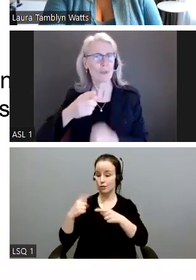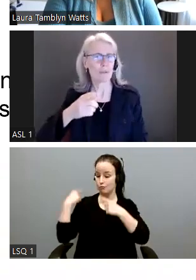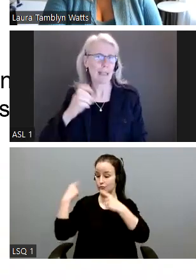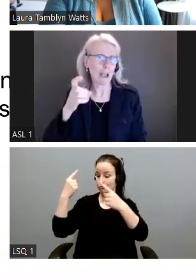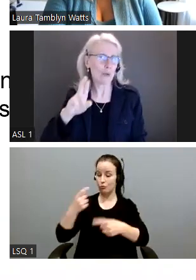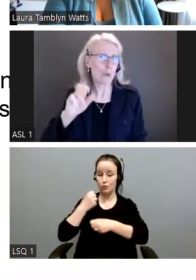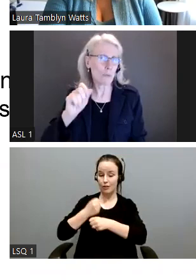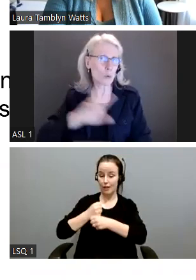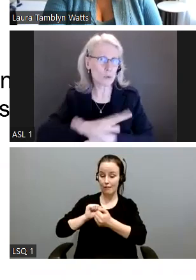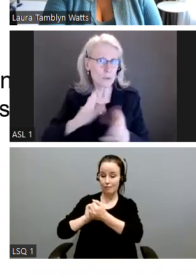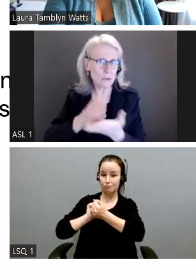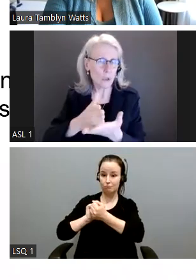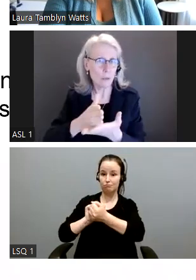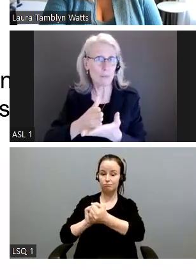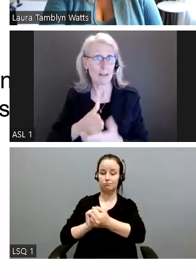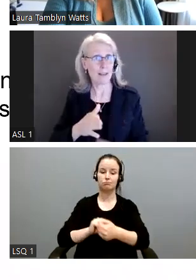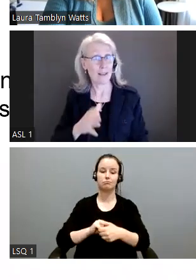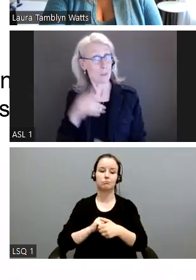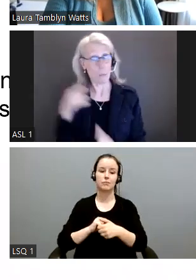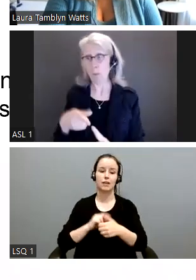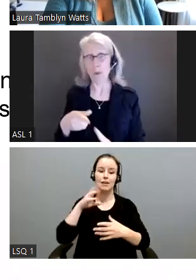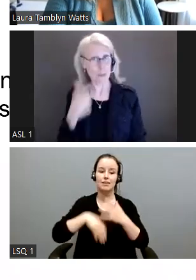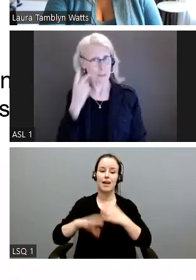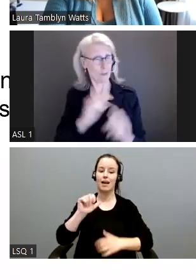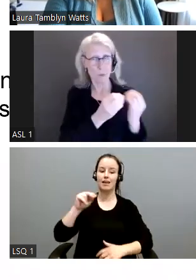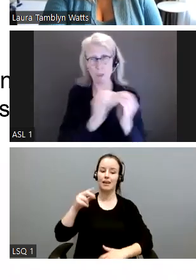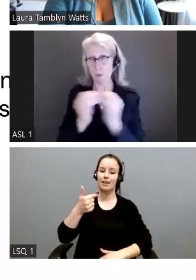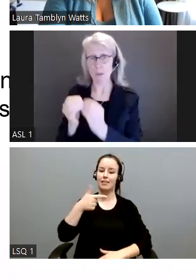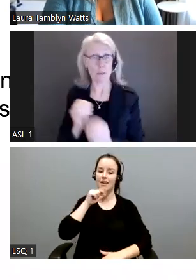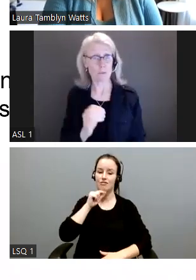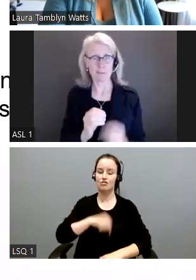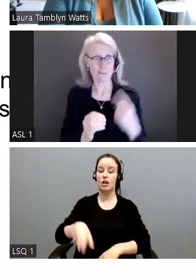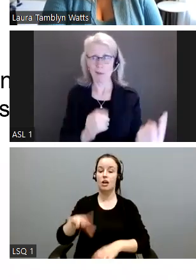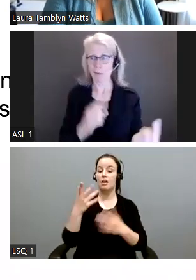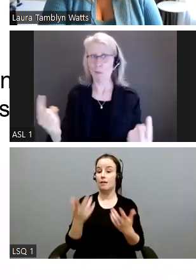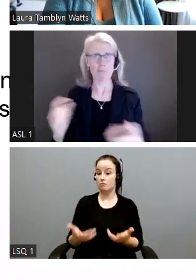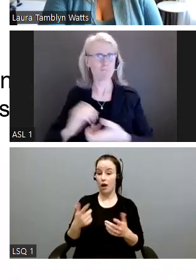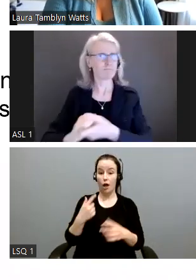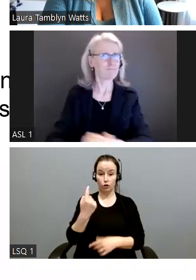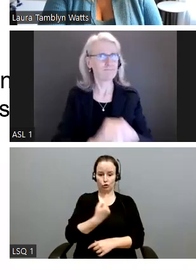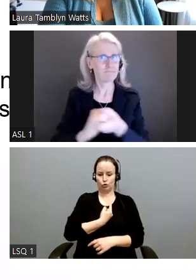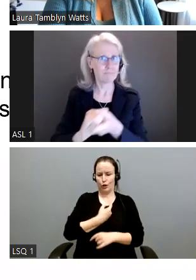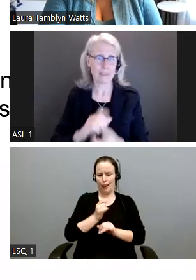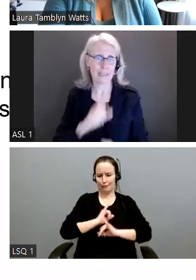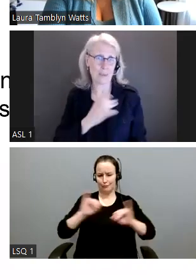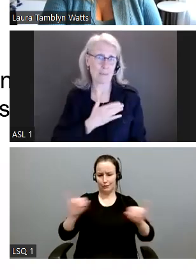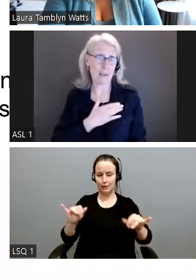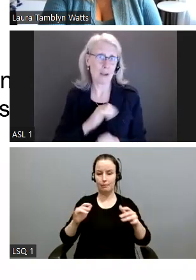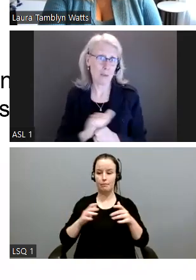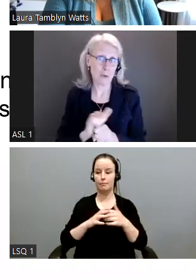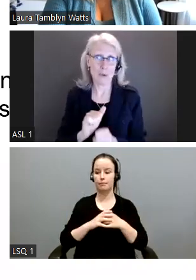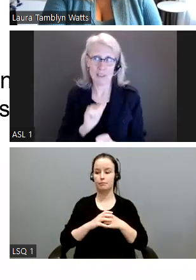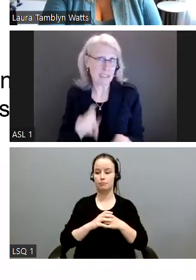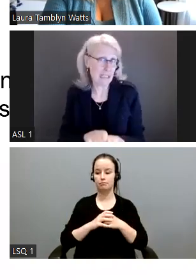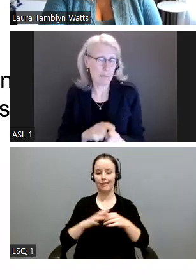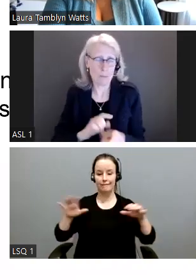we can't do anything alone. Everything that I've been able to do at the Canadian Centre for Elder Law has been possible because of collaboration